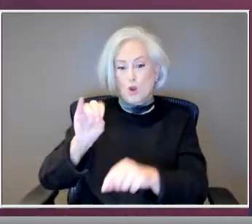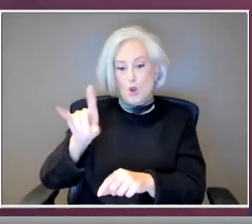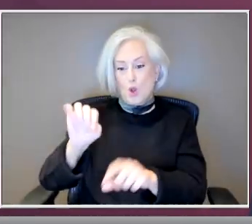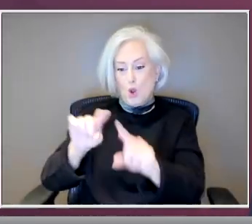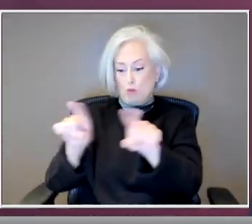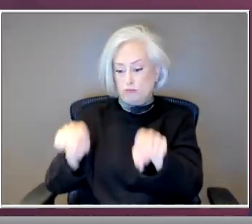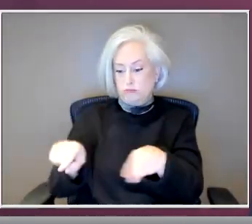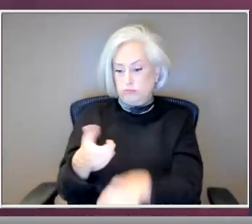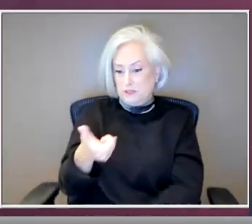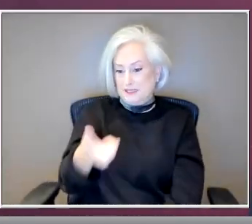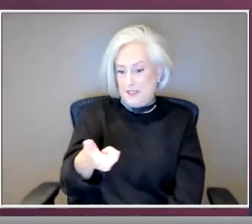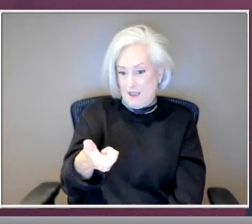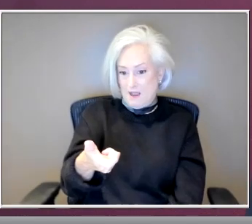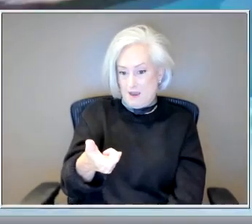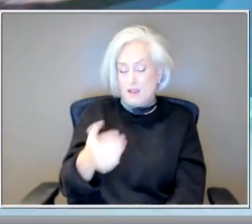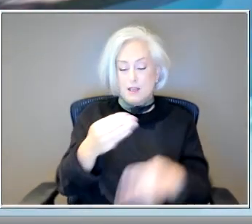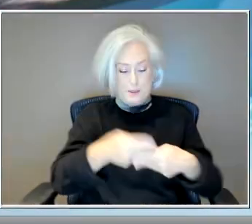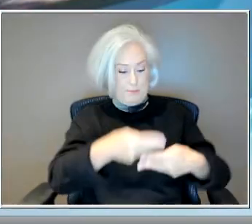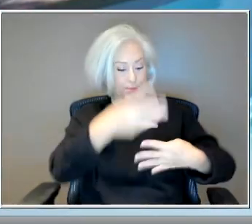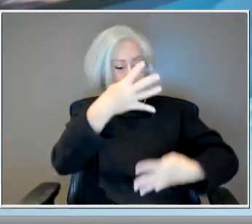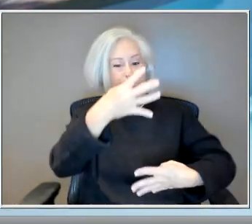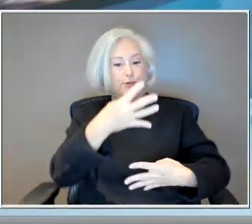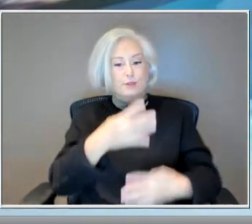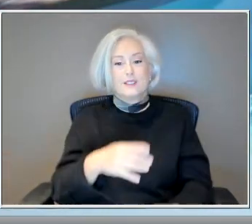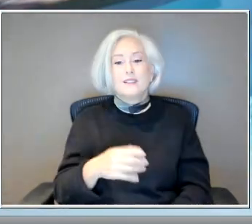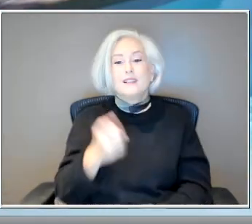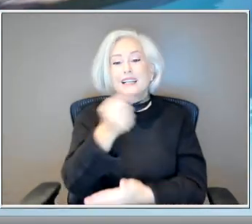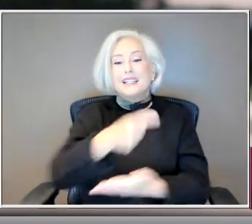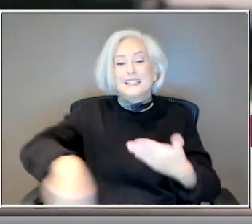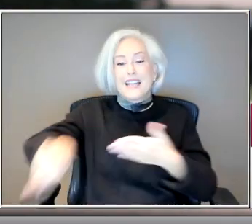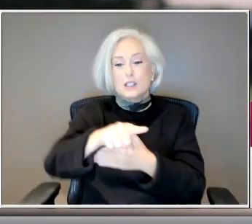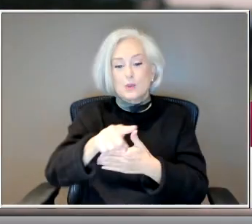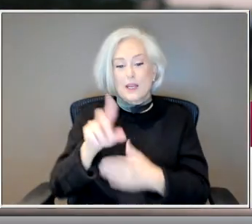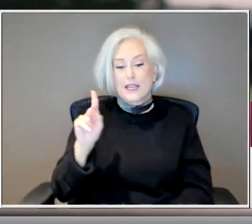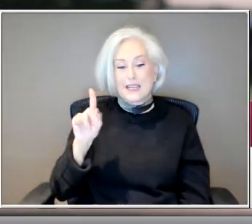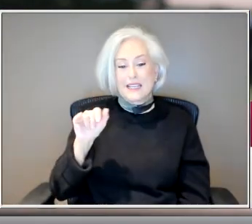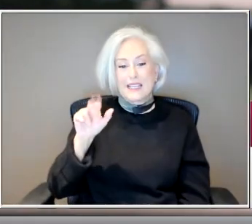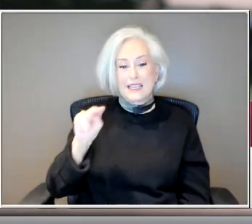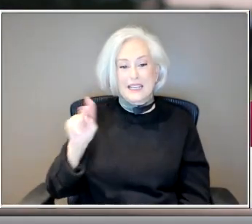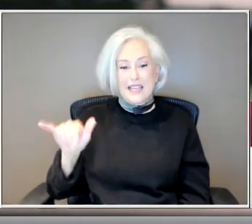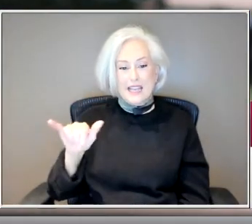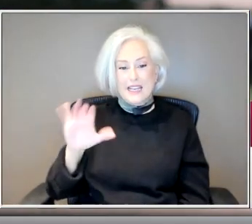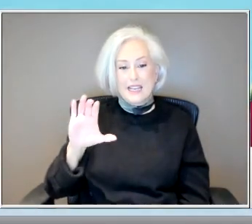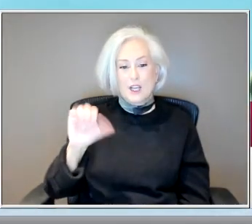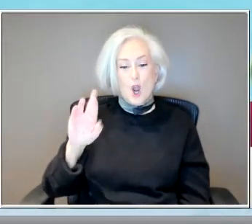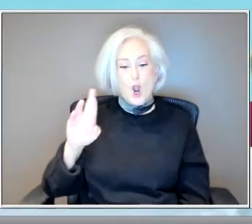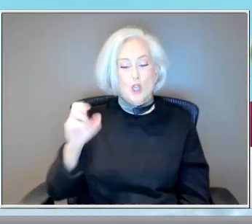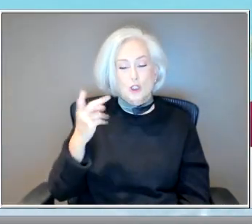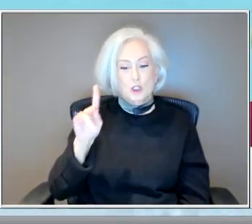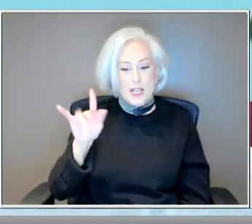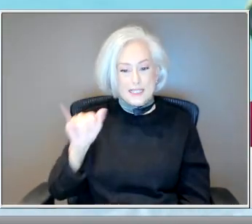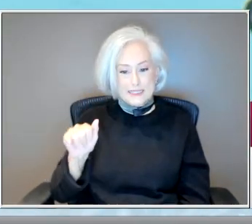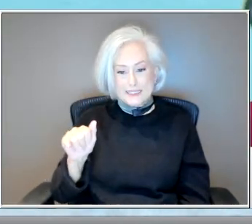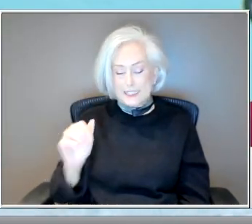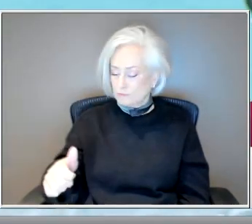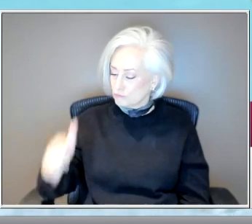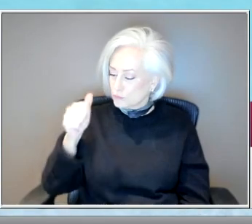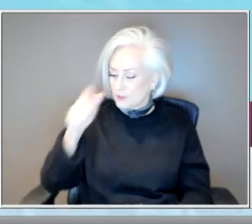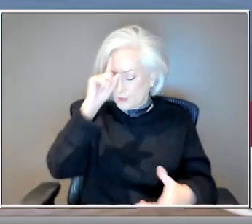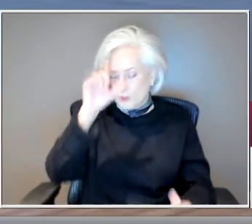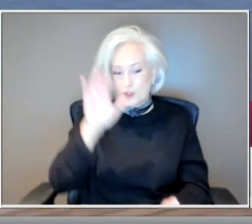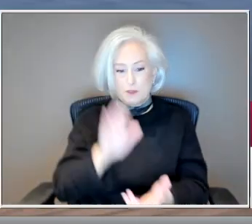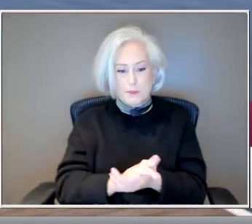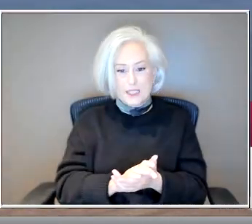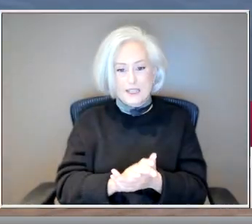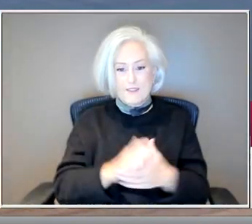up next week on All Things Heart. Kenny Karcheski refused to believe open heart surgery was his only option, how